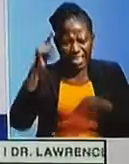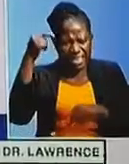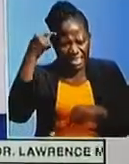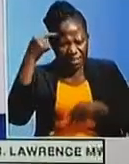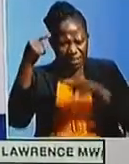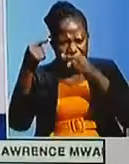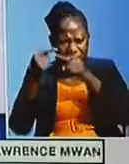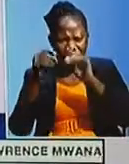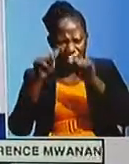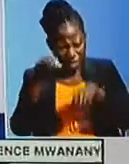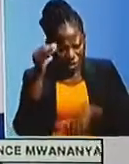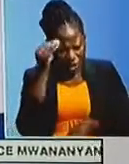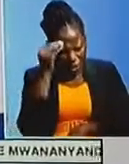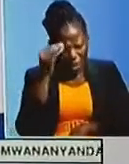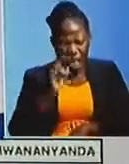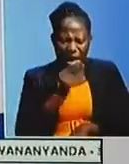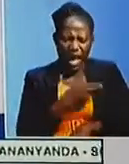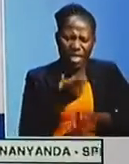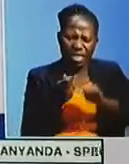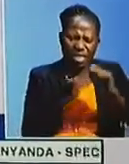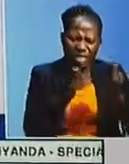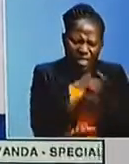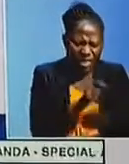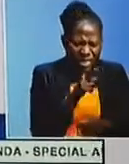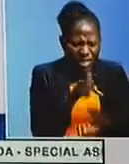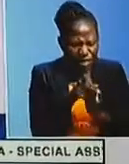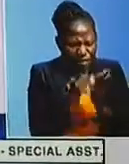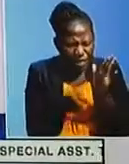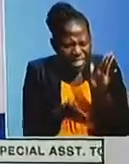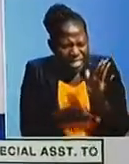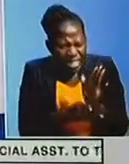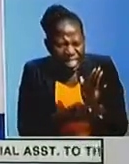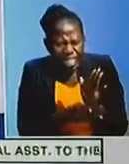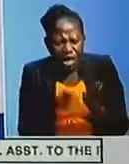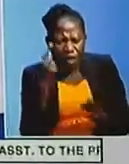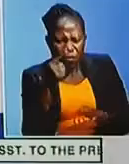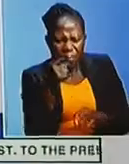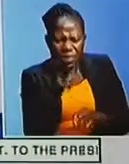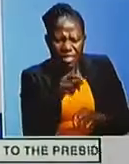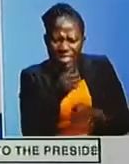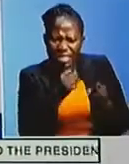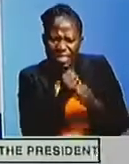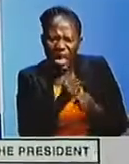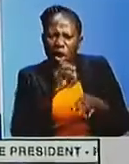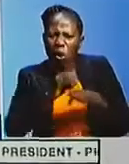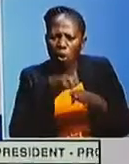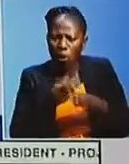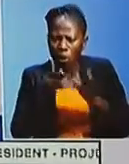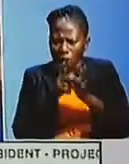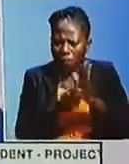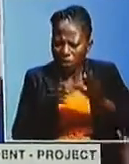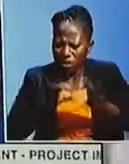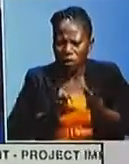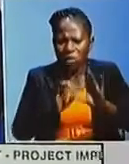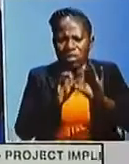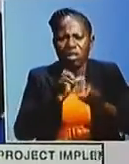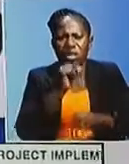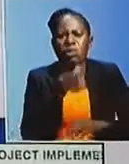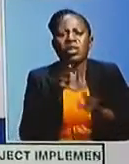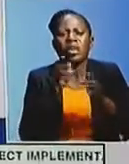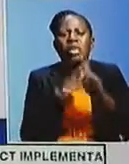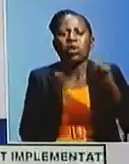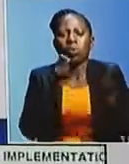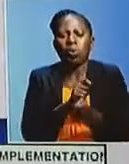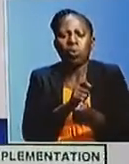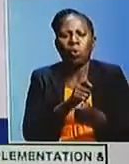easily determine whether or not to change the course of certain policies that they put in place for that financial year, or to continue with the same policy, than reviewing a policy at the